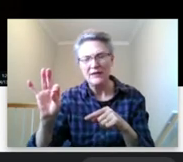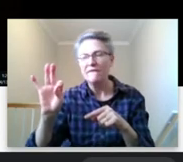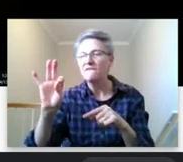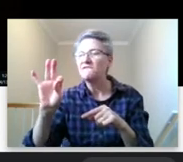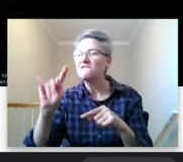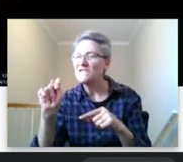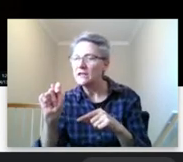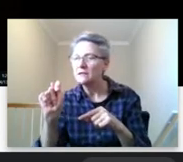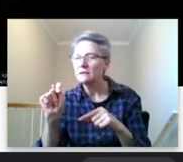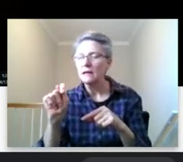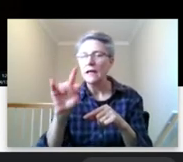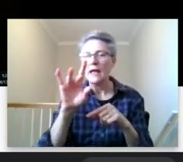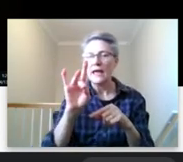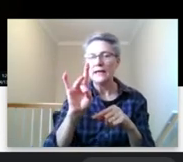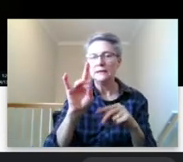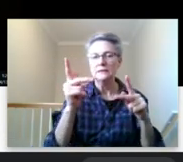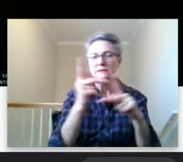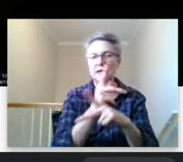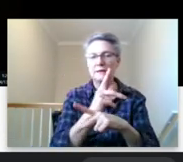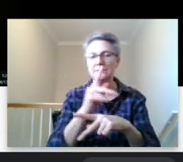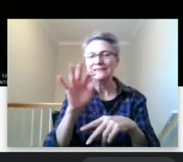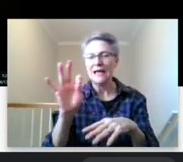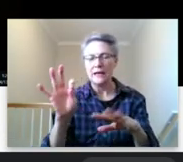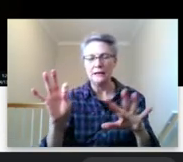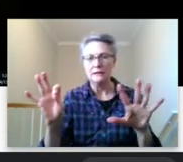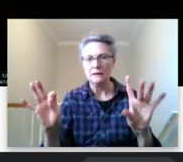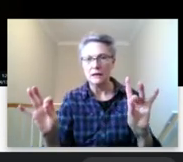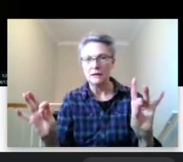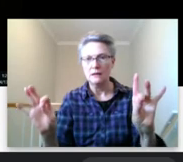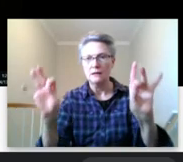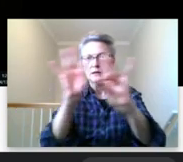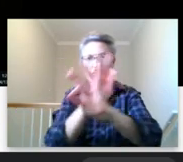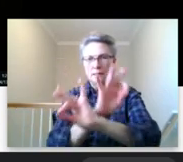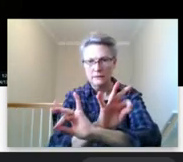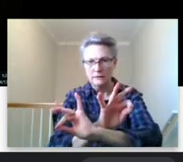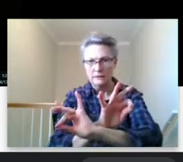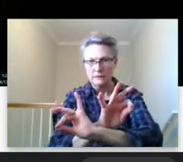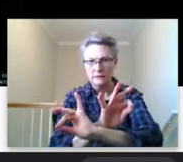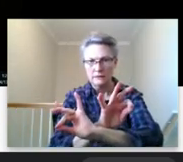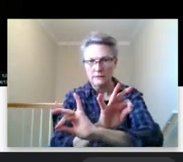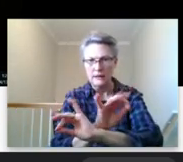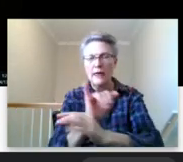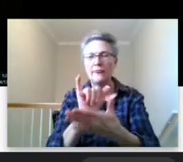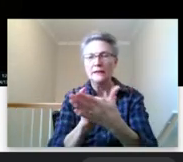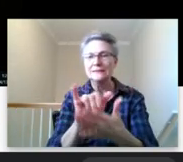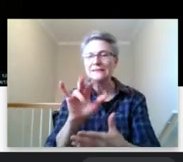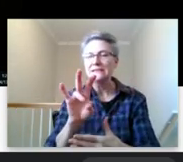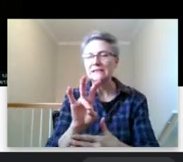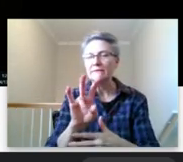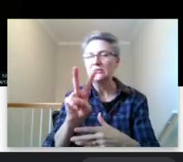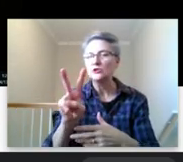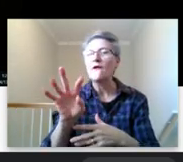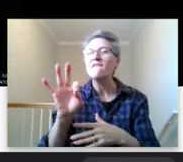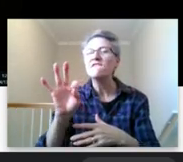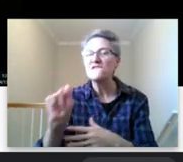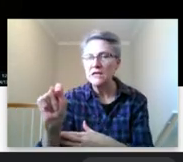8 times 9, and then that area would be 72 feet